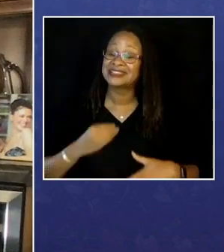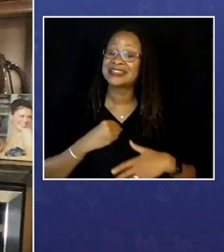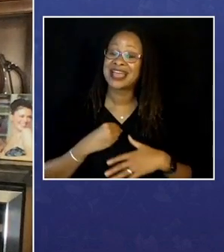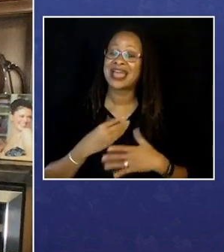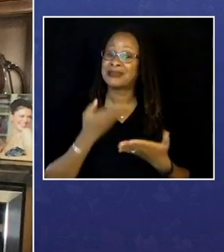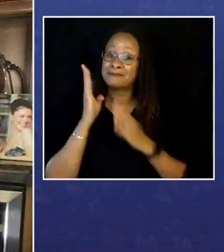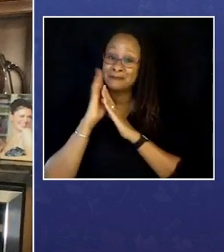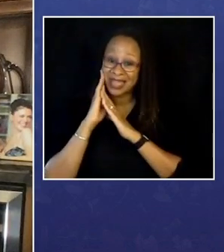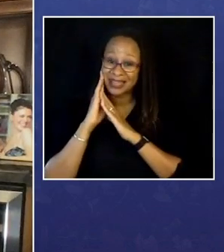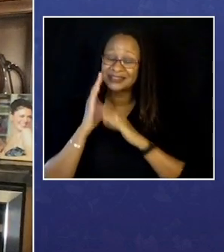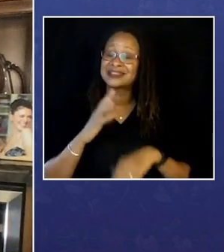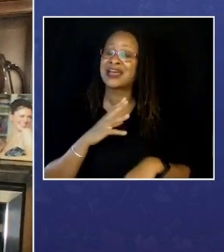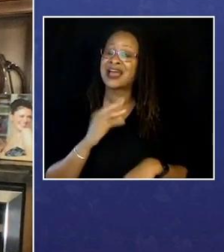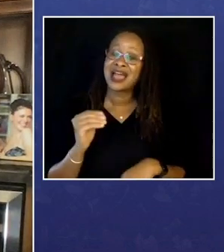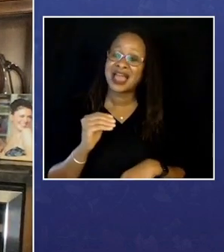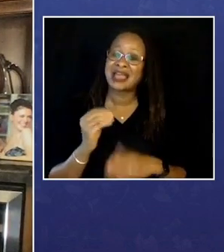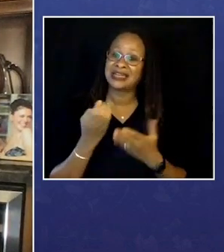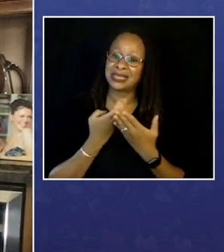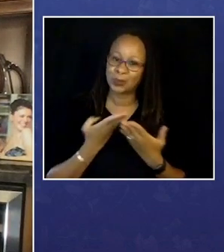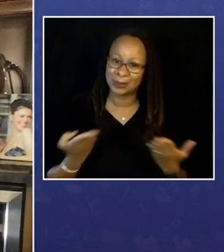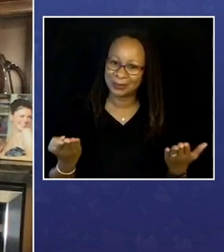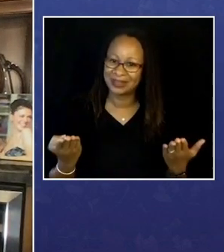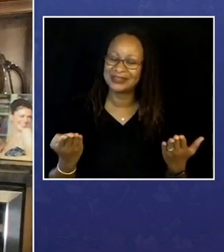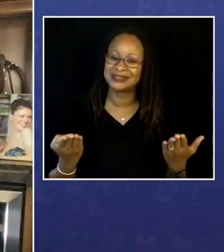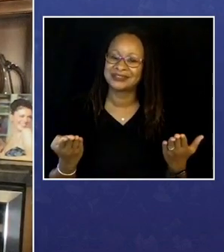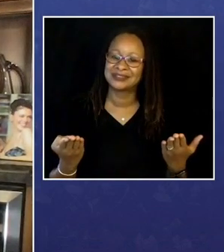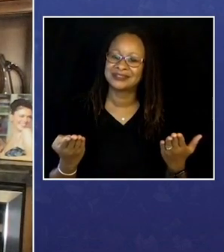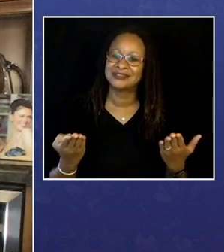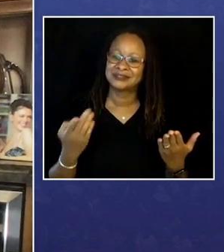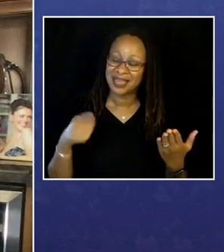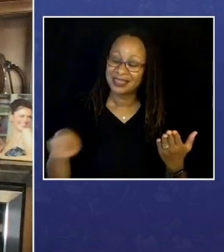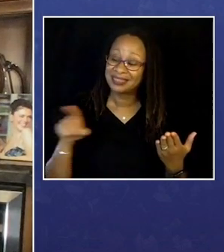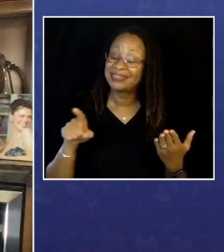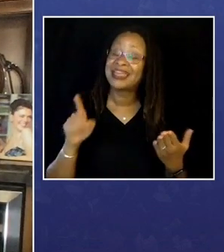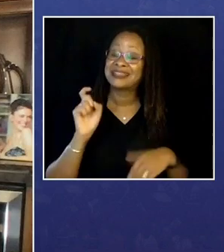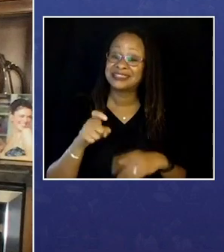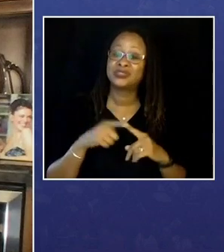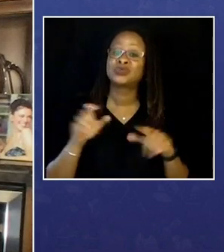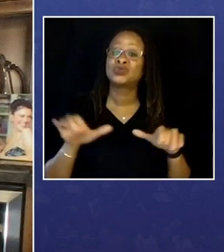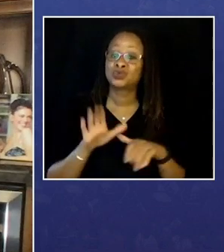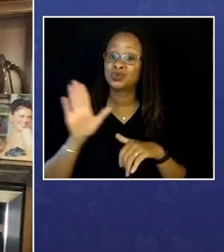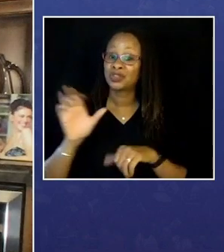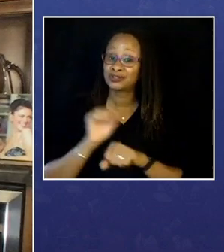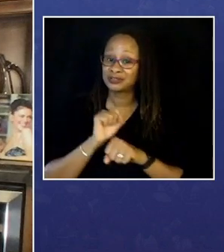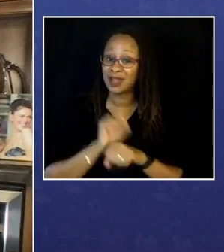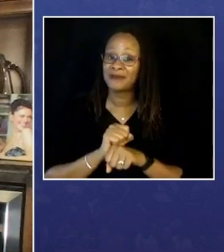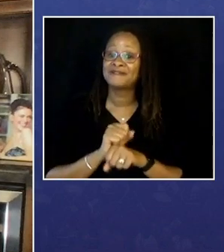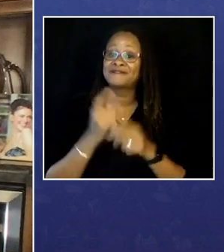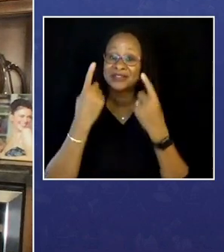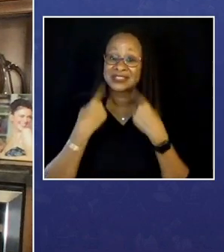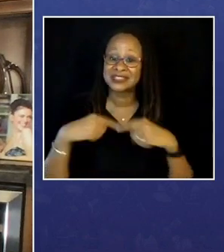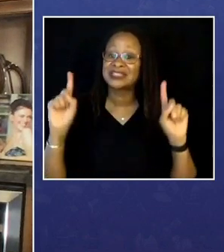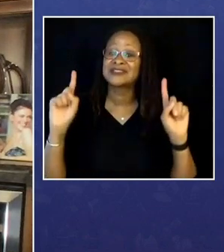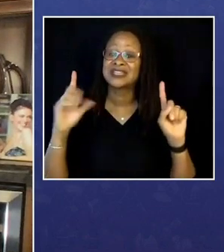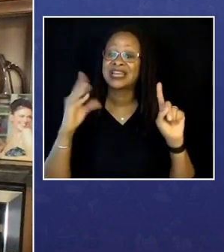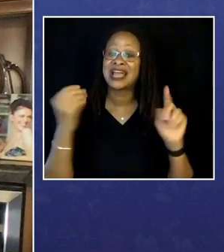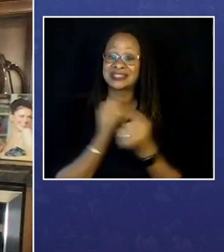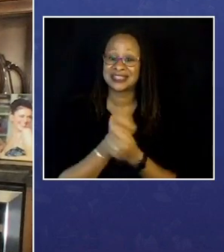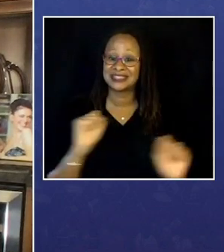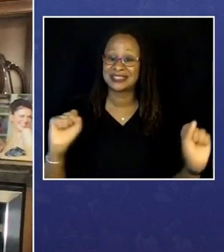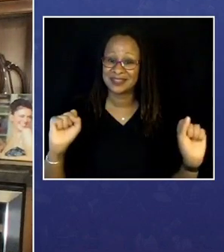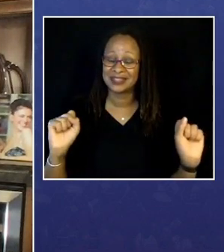and hospital beds and equipment that they need to do their jobs